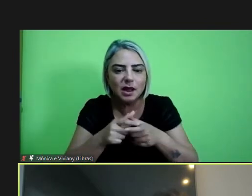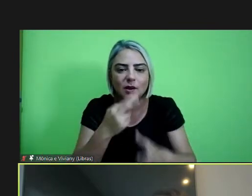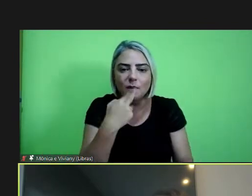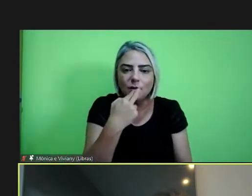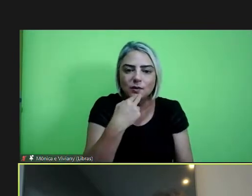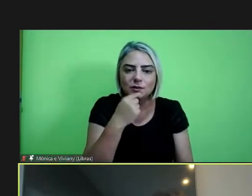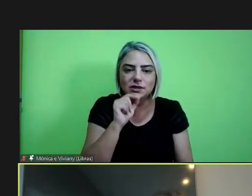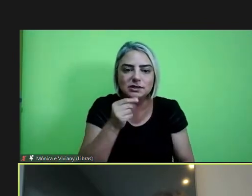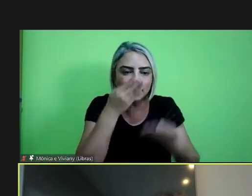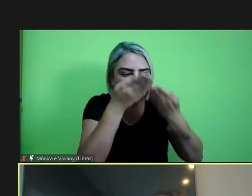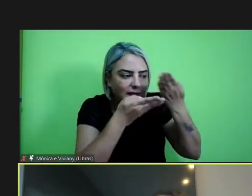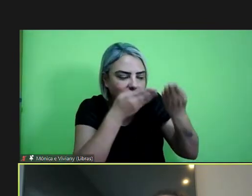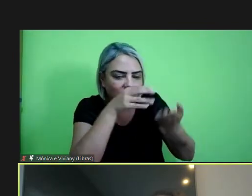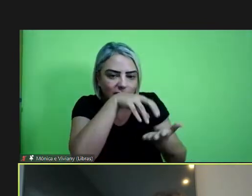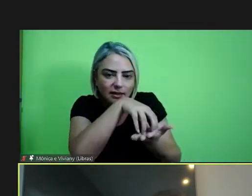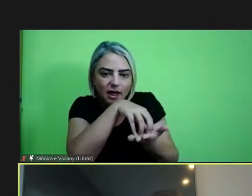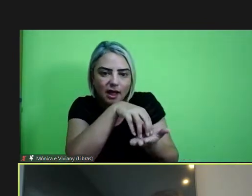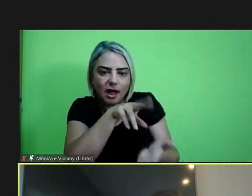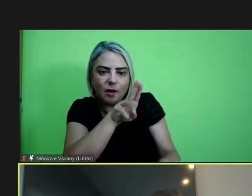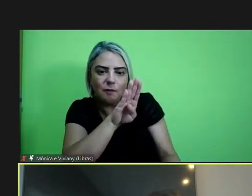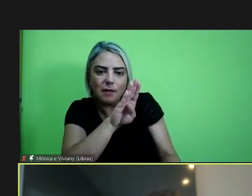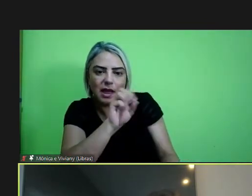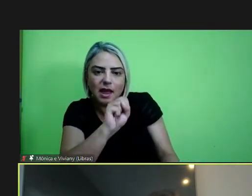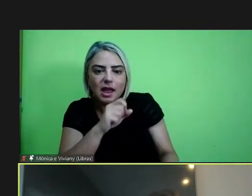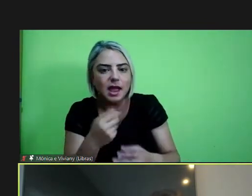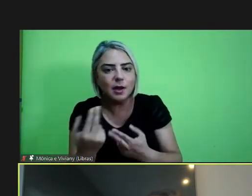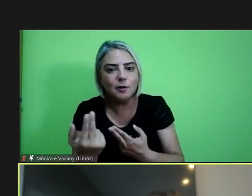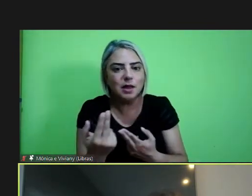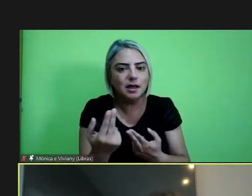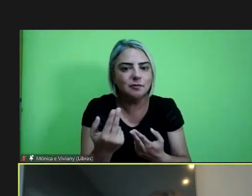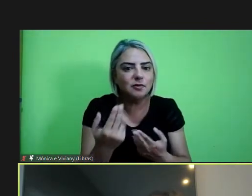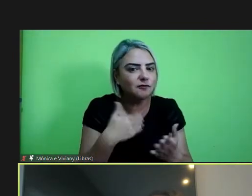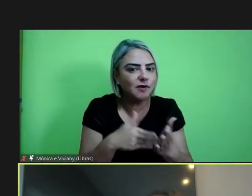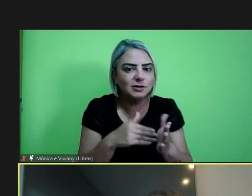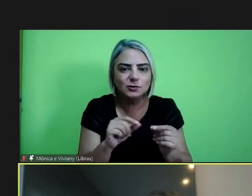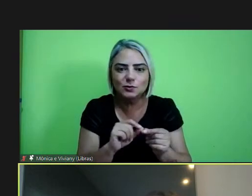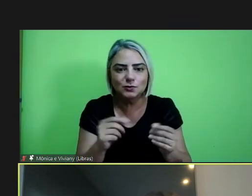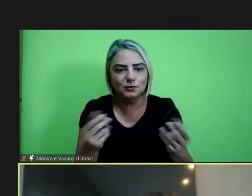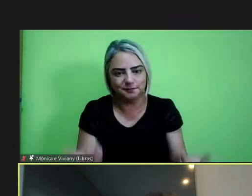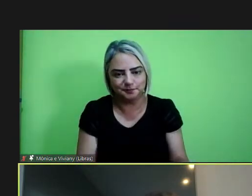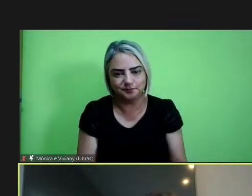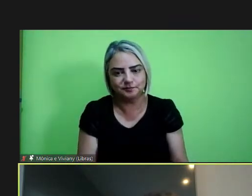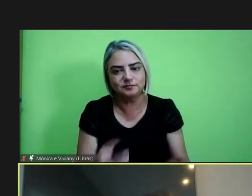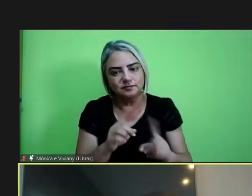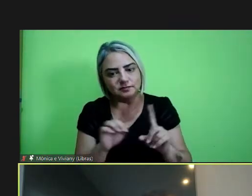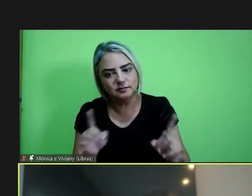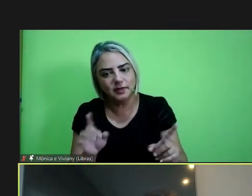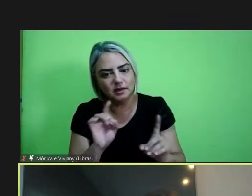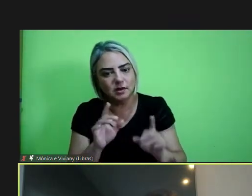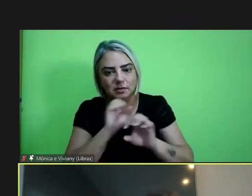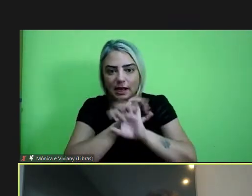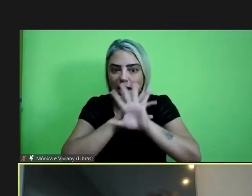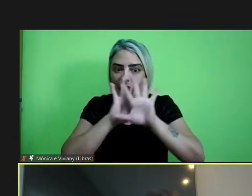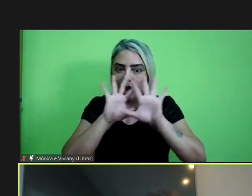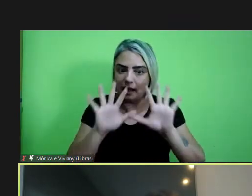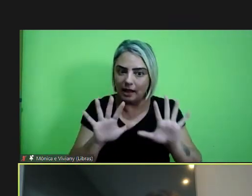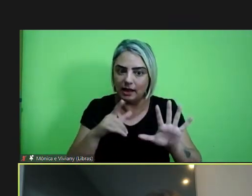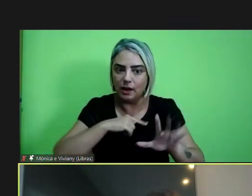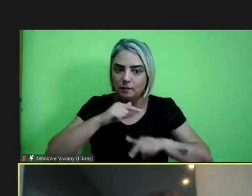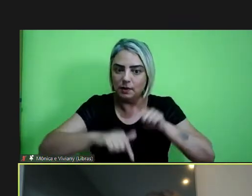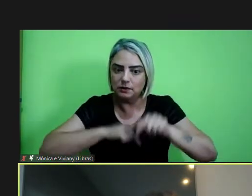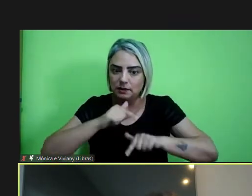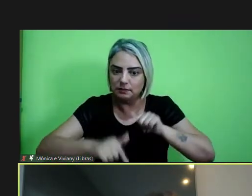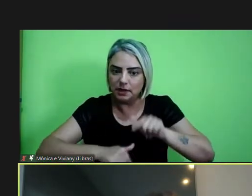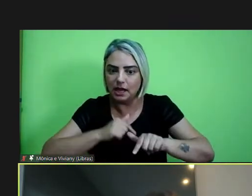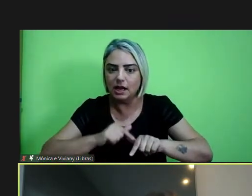people who don't, who have a different reality. And the nutritionist is the one planning and working